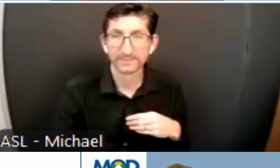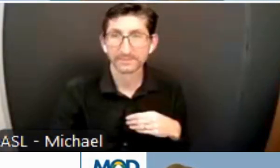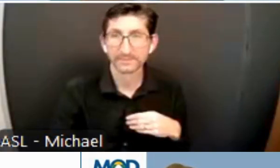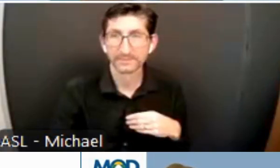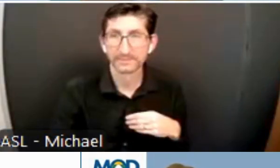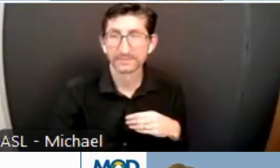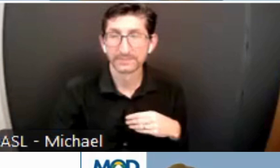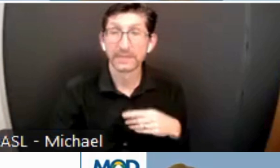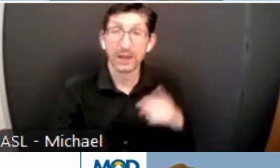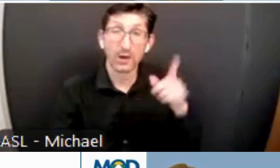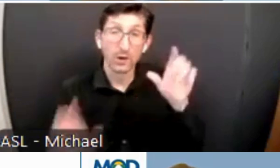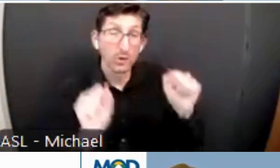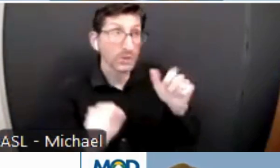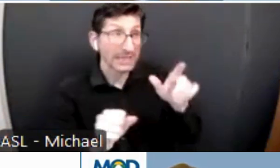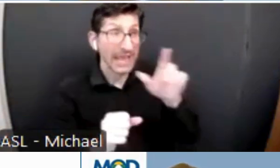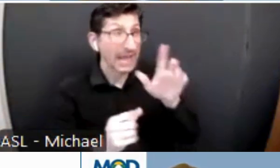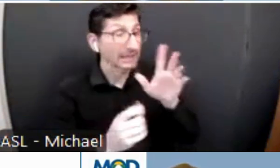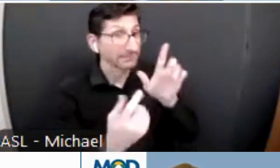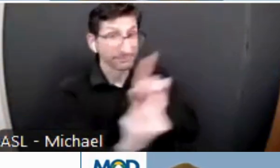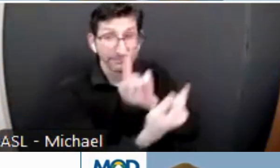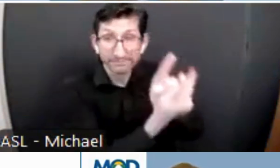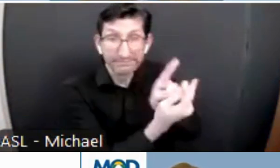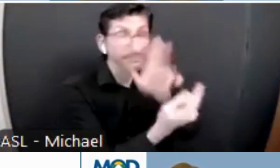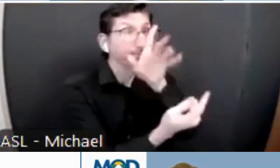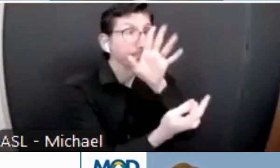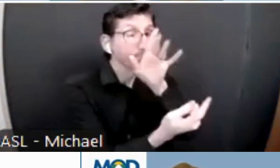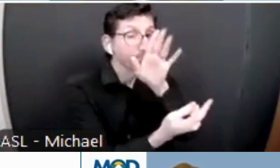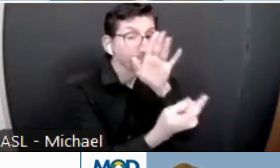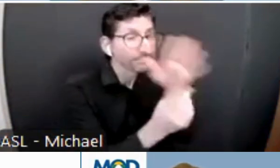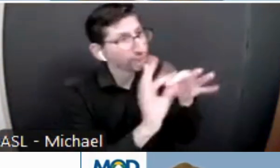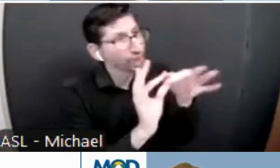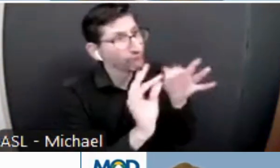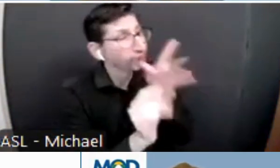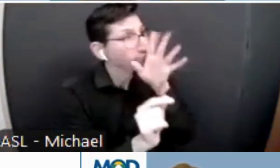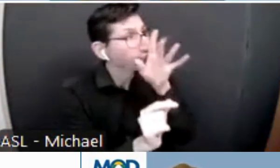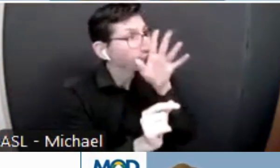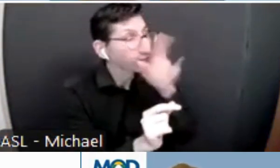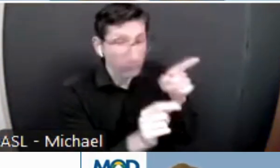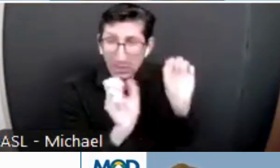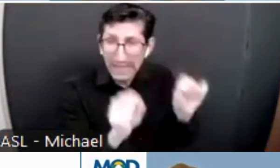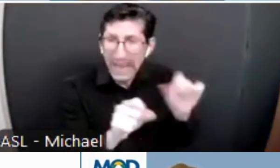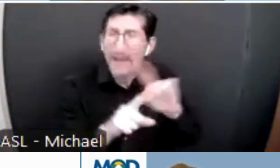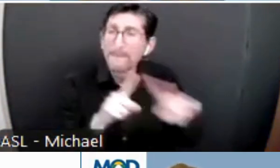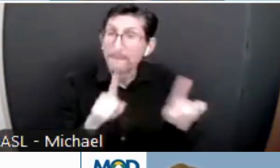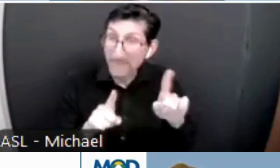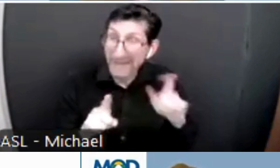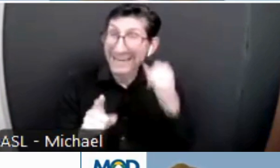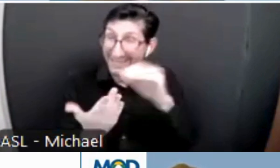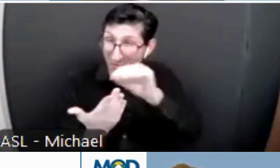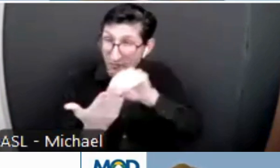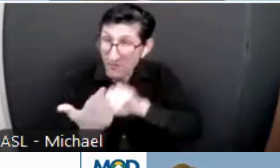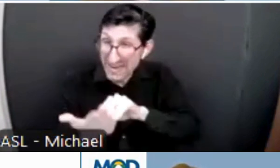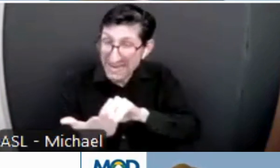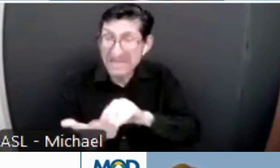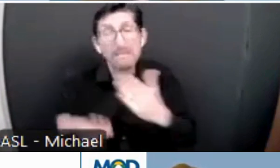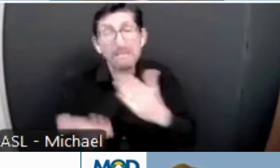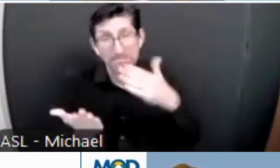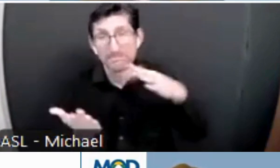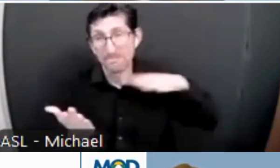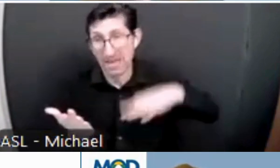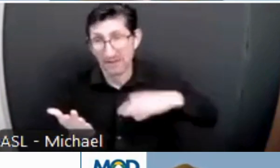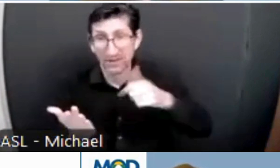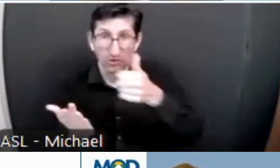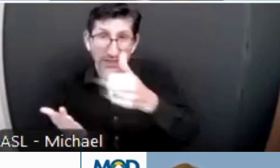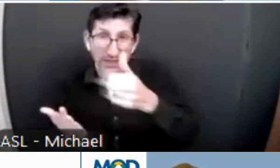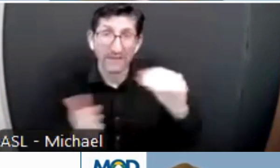verbally, but there are many reasons that it's going to be helpful to both you and your housing provider to have this in writing. So we always recommend submitting your